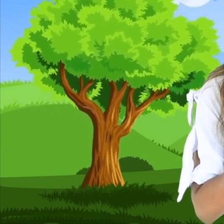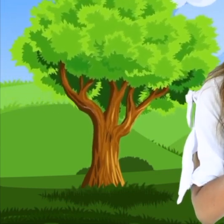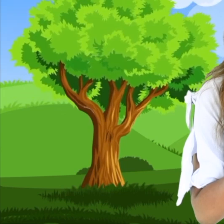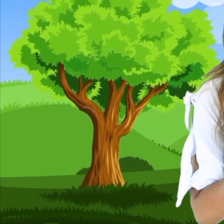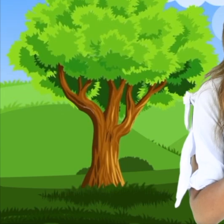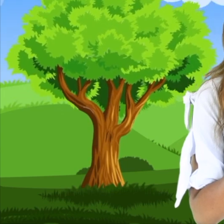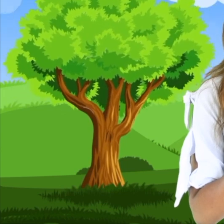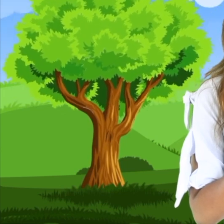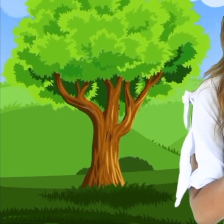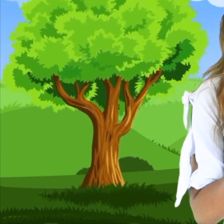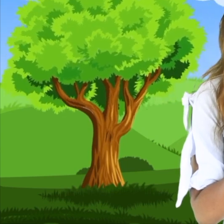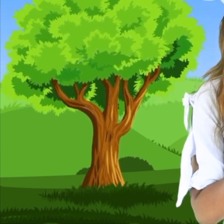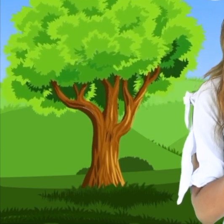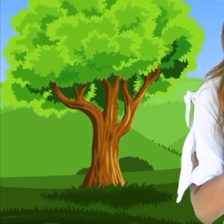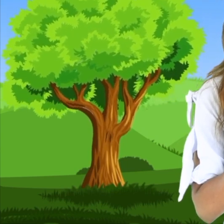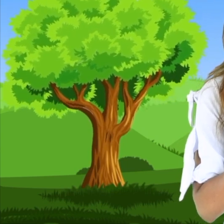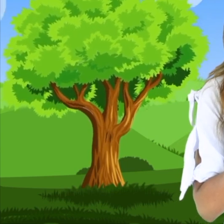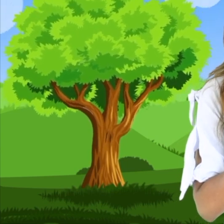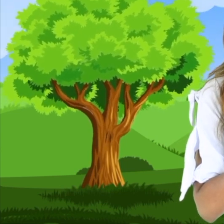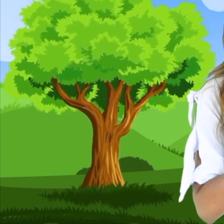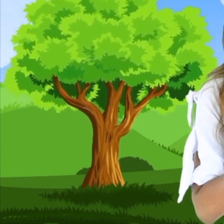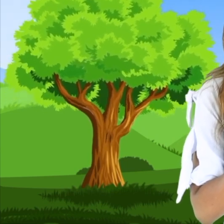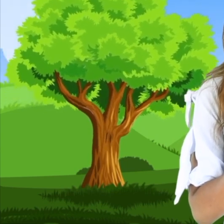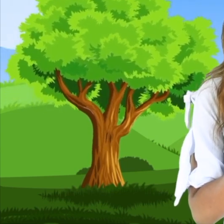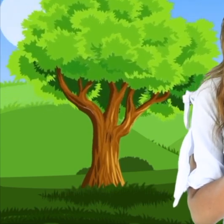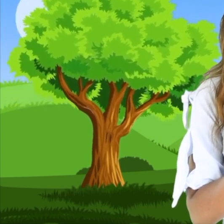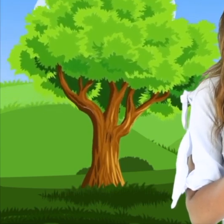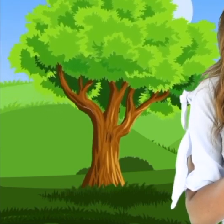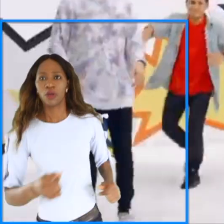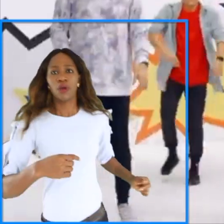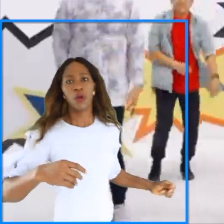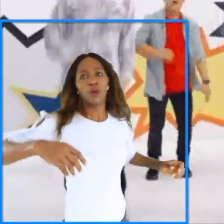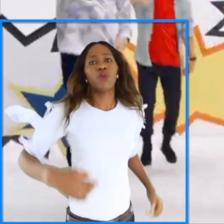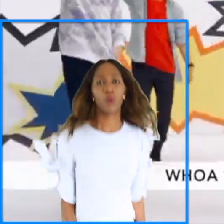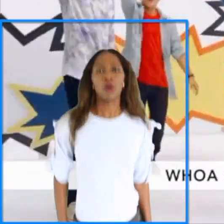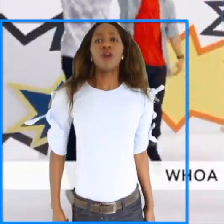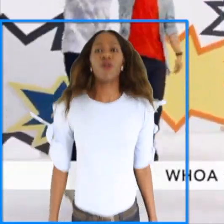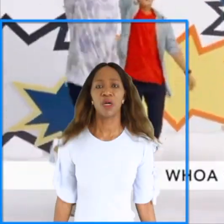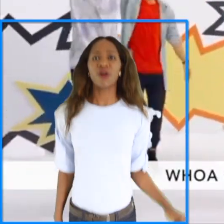help us to praise and worship you as we ought to, in the name of Jesus.